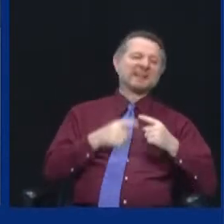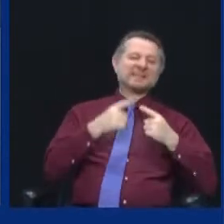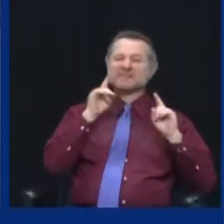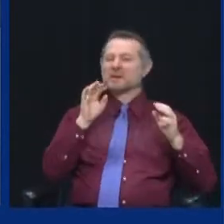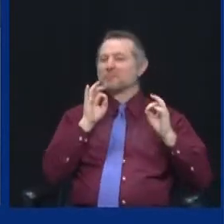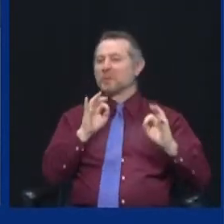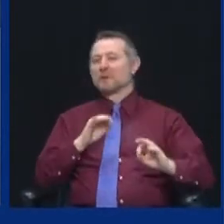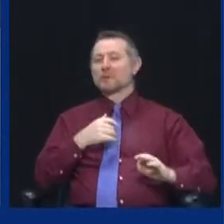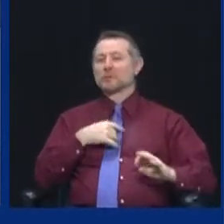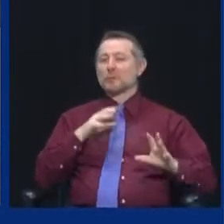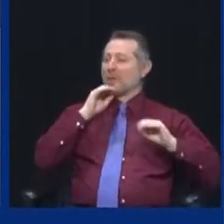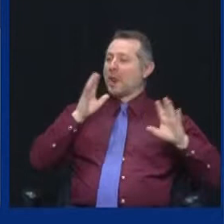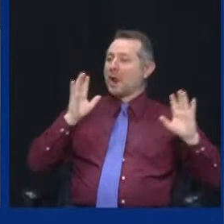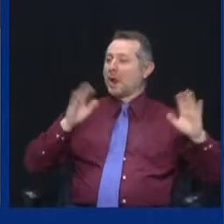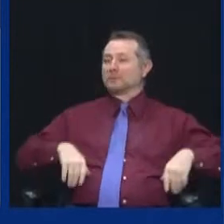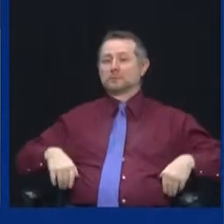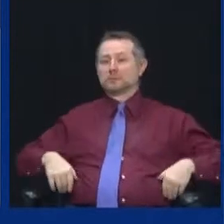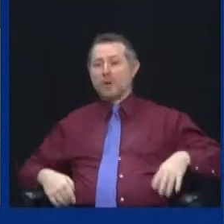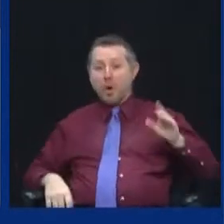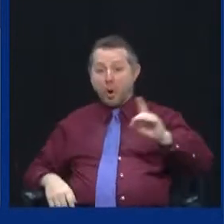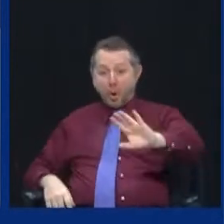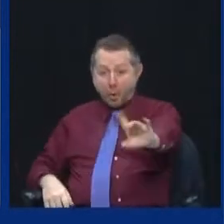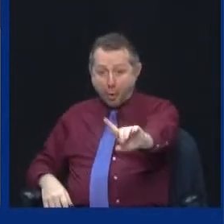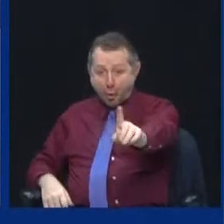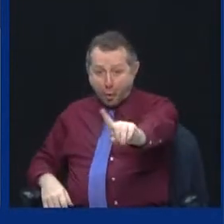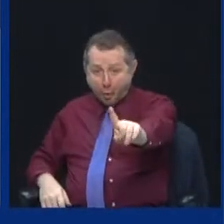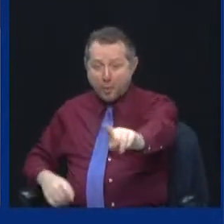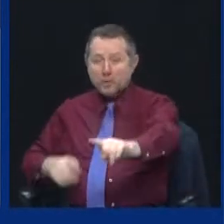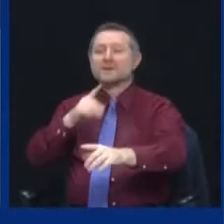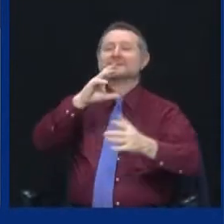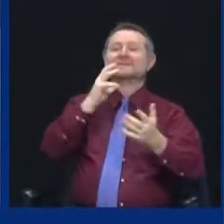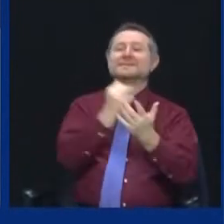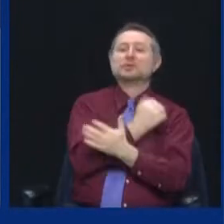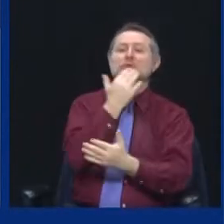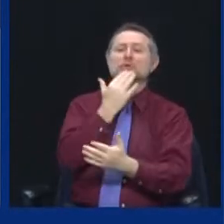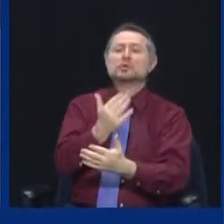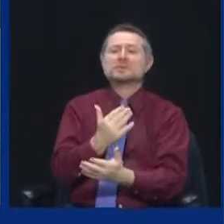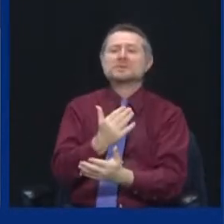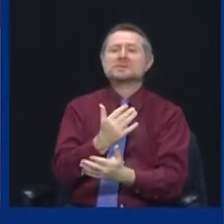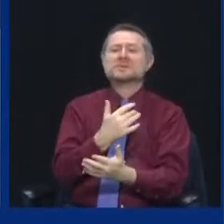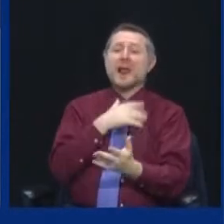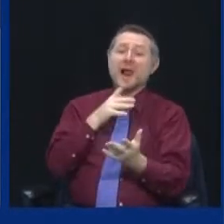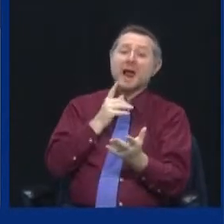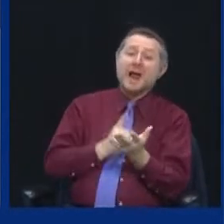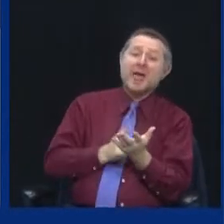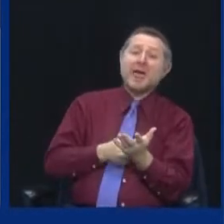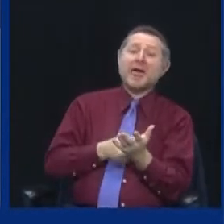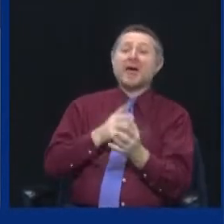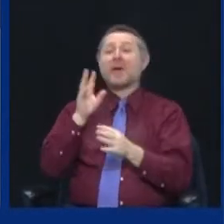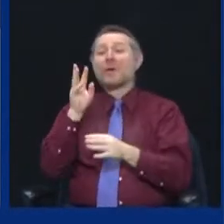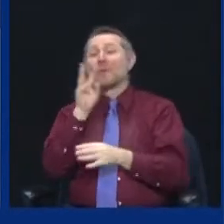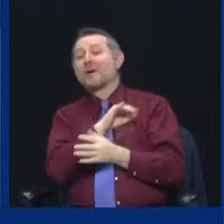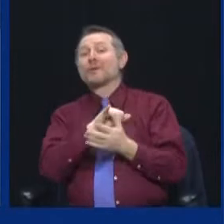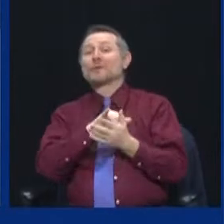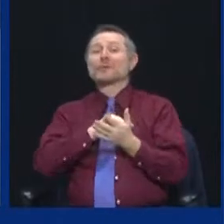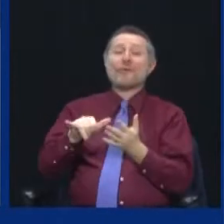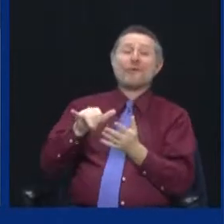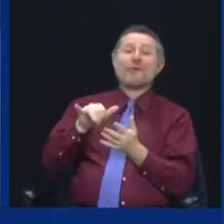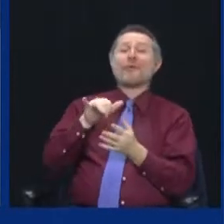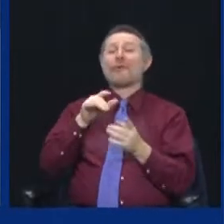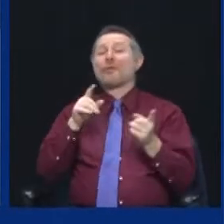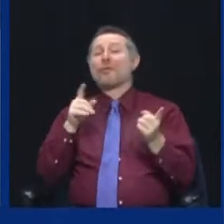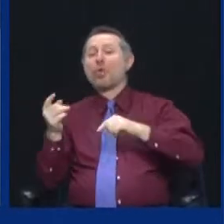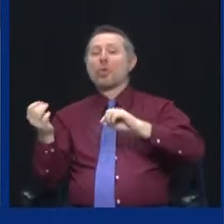I tease my friends in Western New York. You debated the Peace Bridge for 20